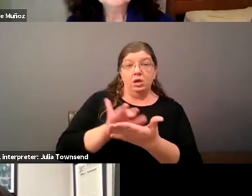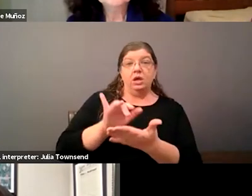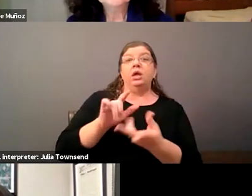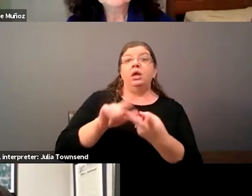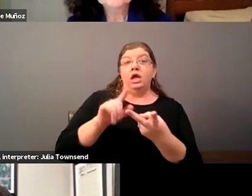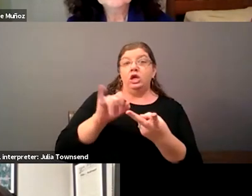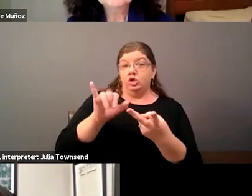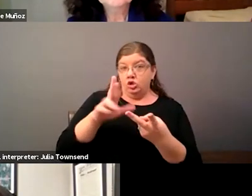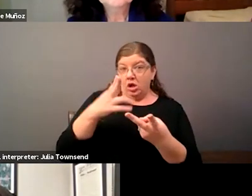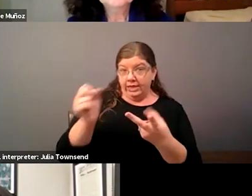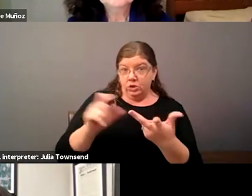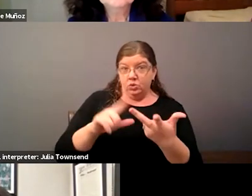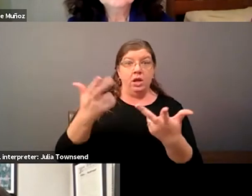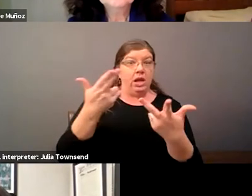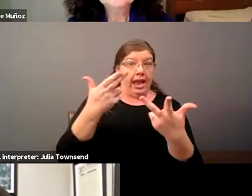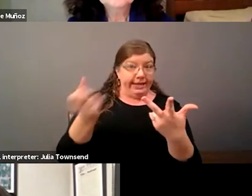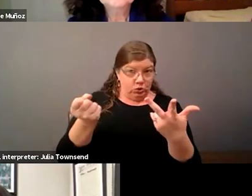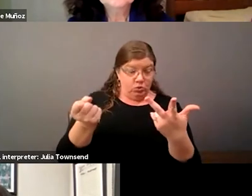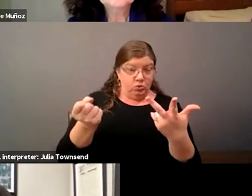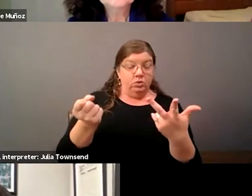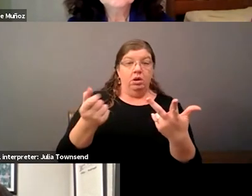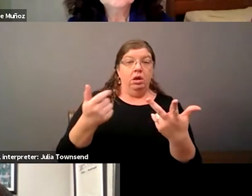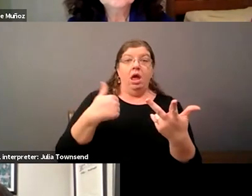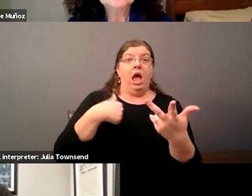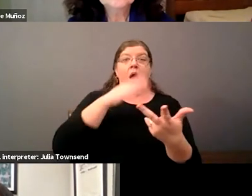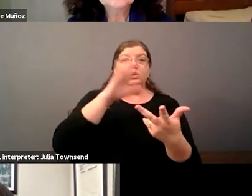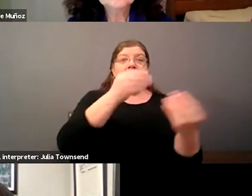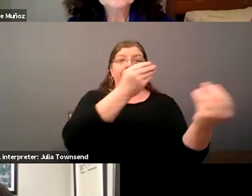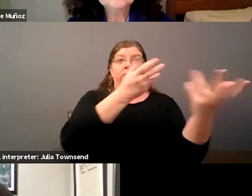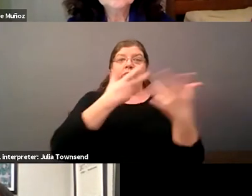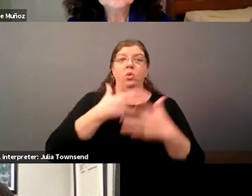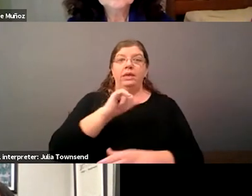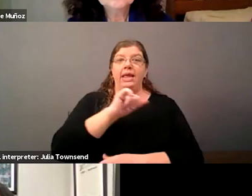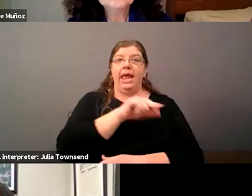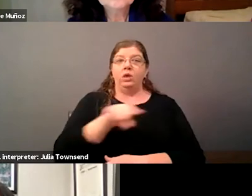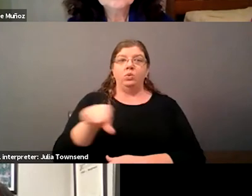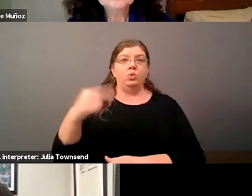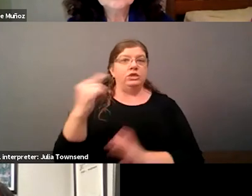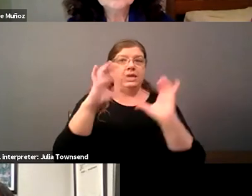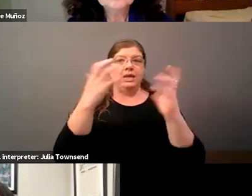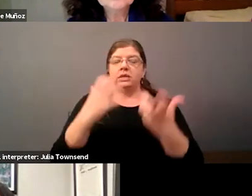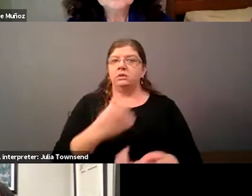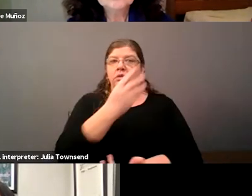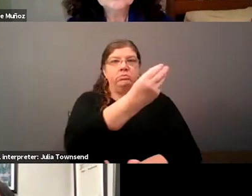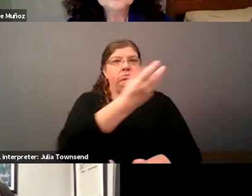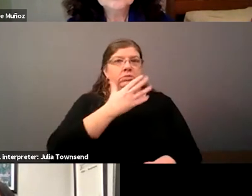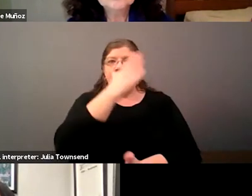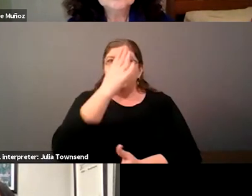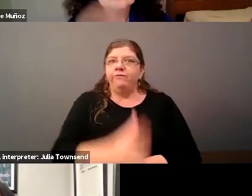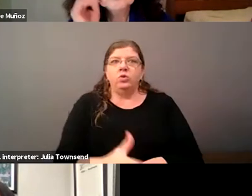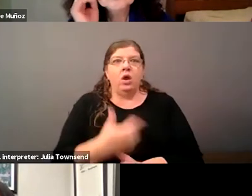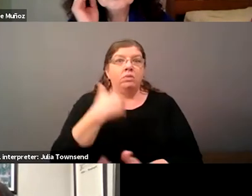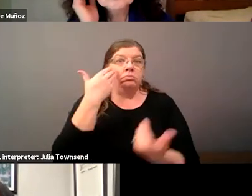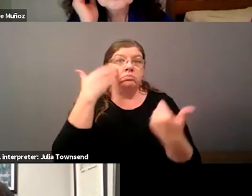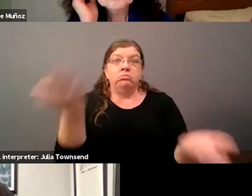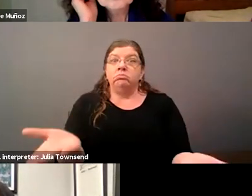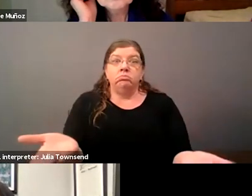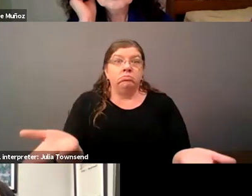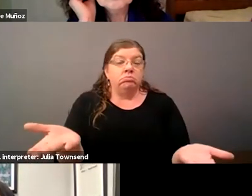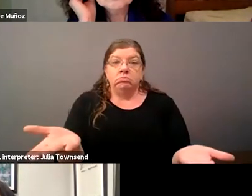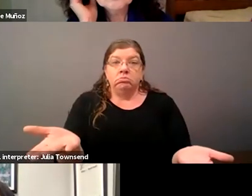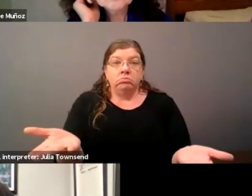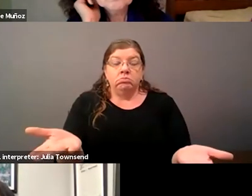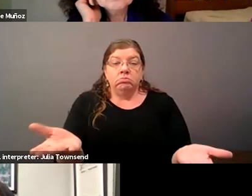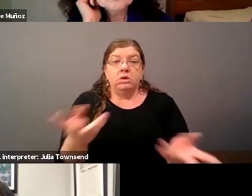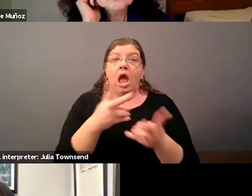high in high school i was never in form of a through g classes never in my life i was